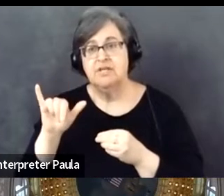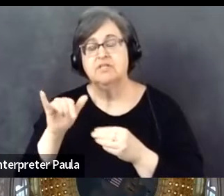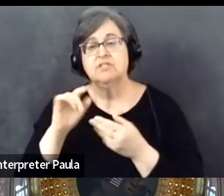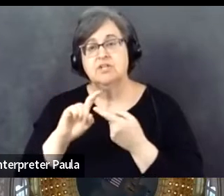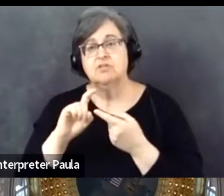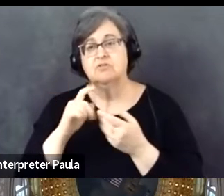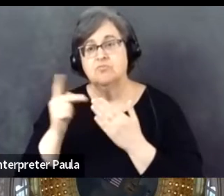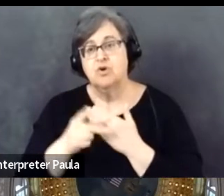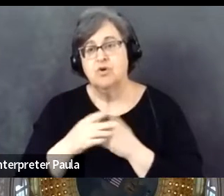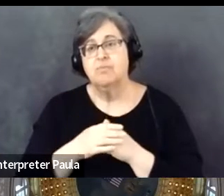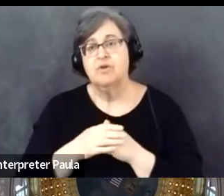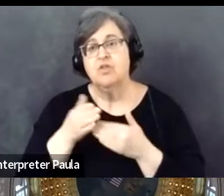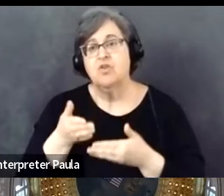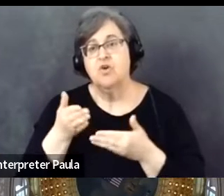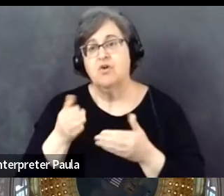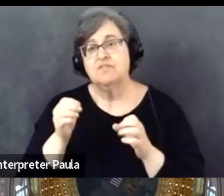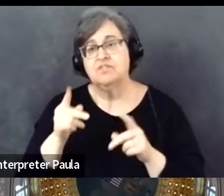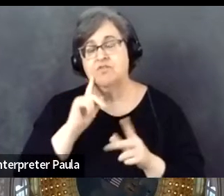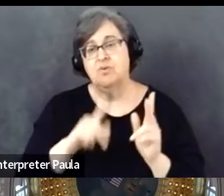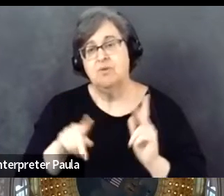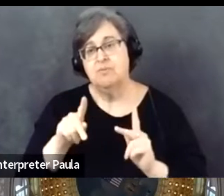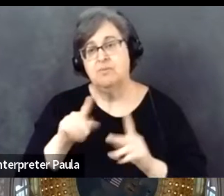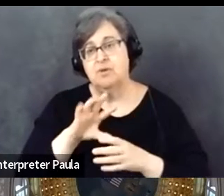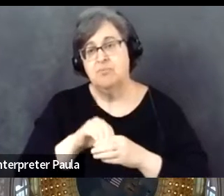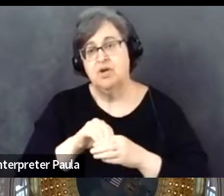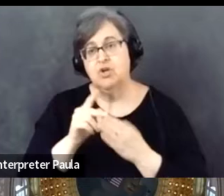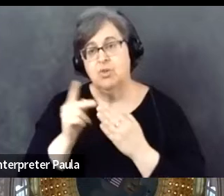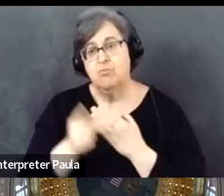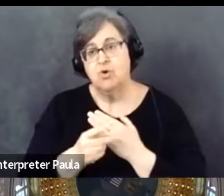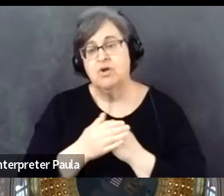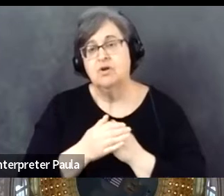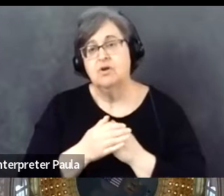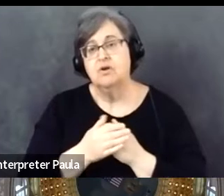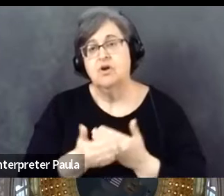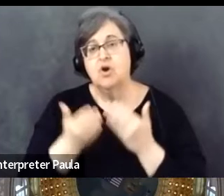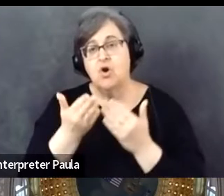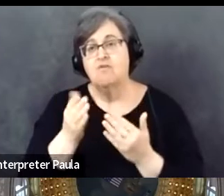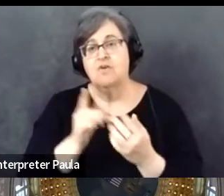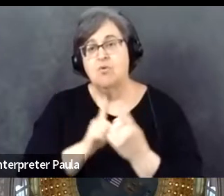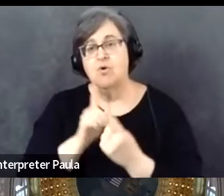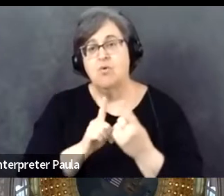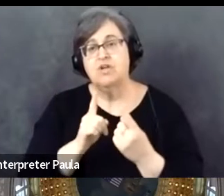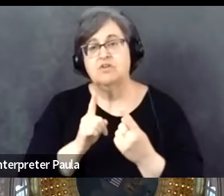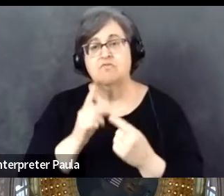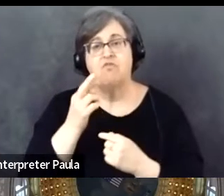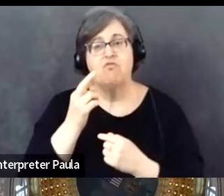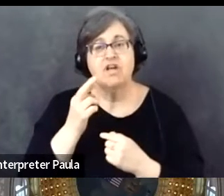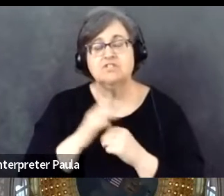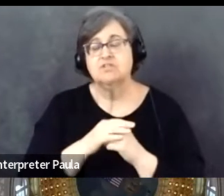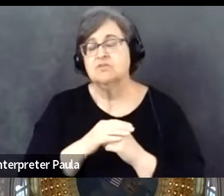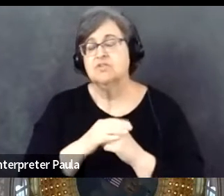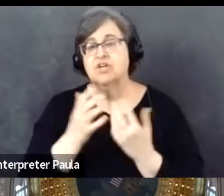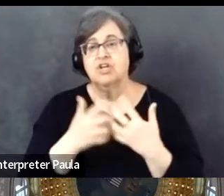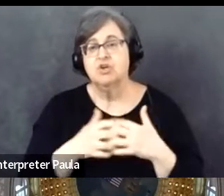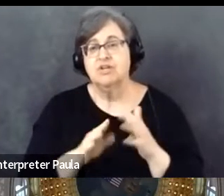that offers the opportunity for people to be a part of the program, that offer one-on-one friendships, integrated development,